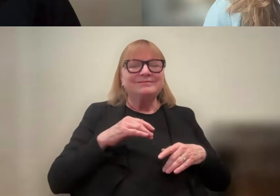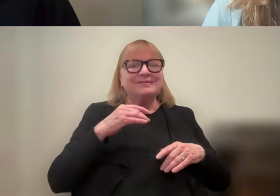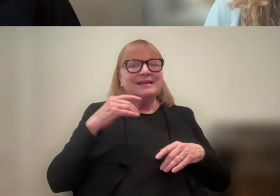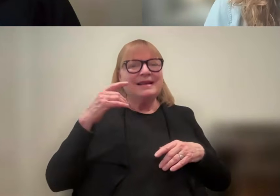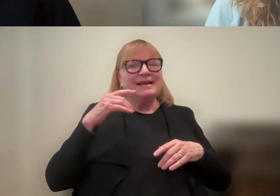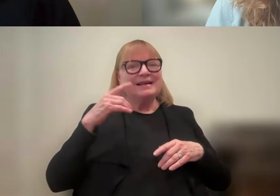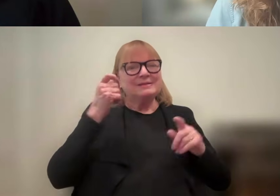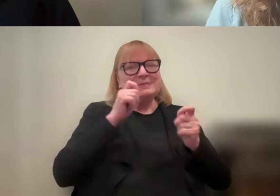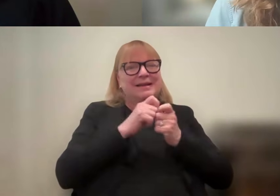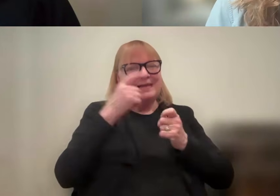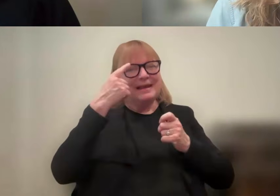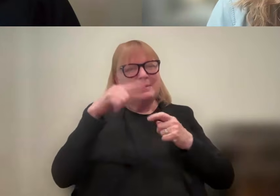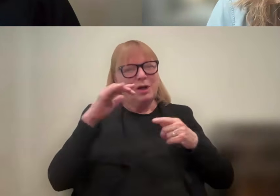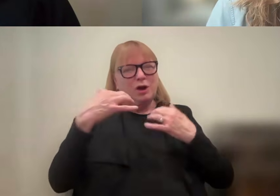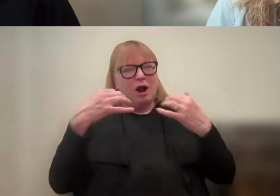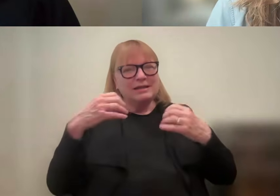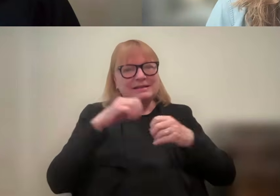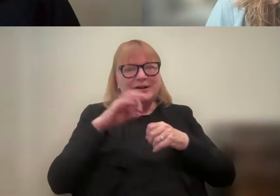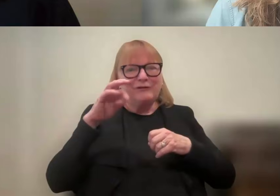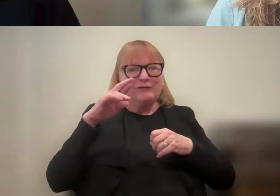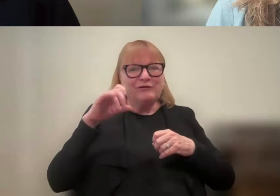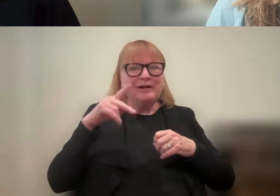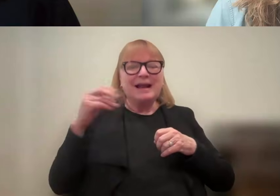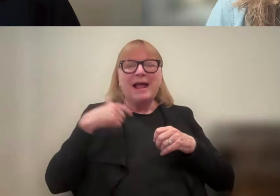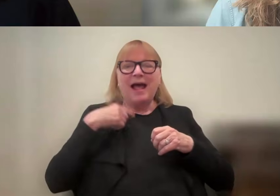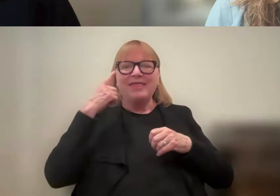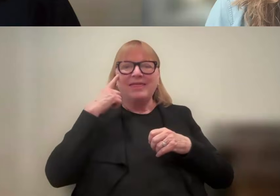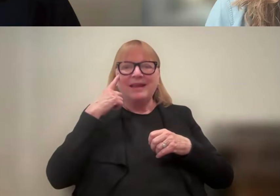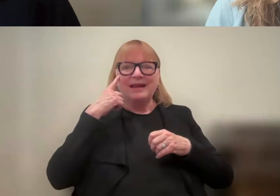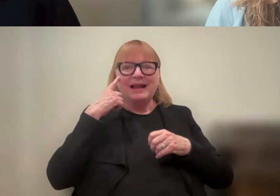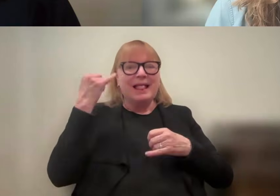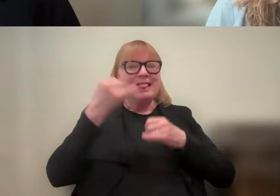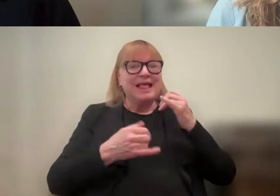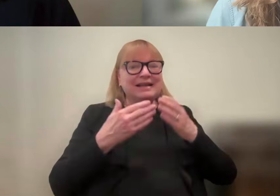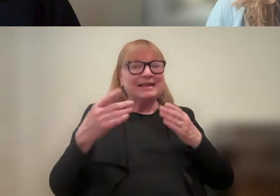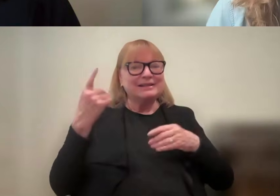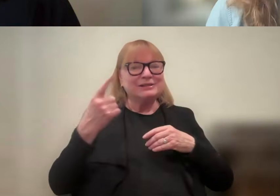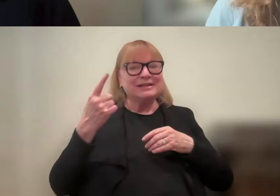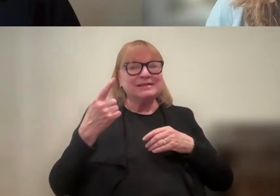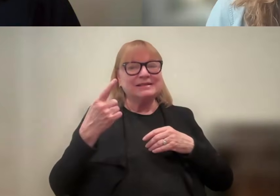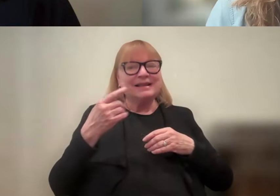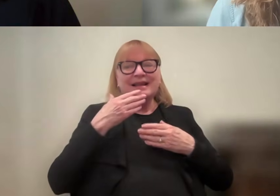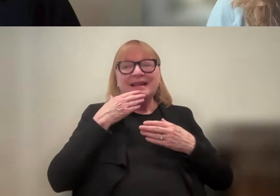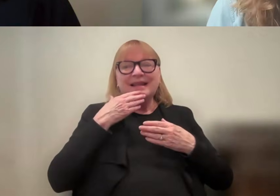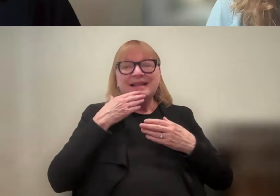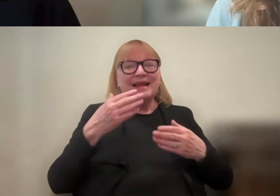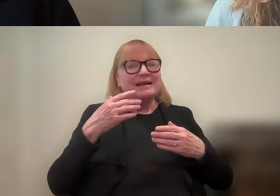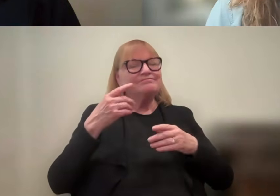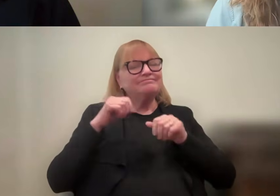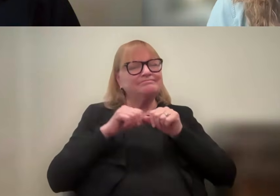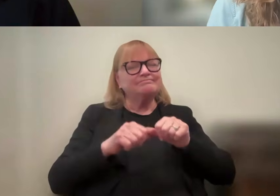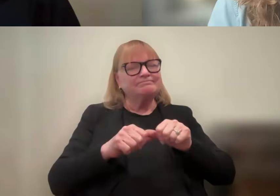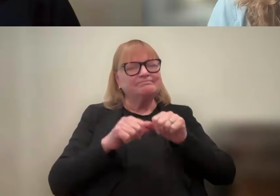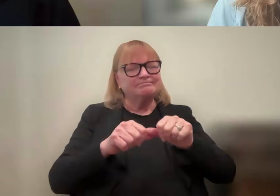in terms of the audience that you have at the Frick. And I think the last thing is to just for everyone is to keep